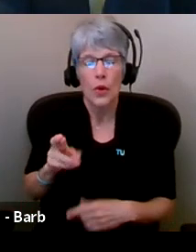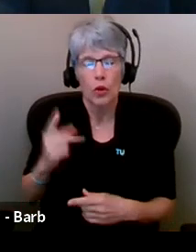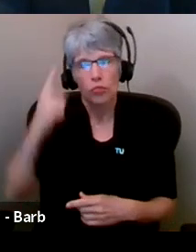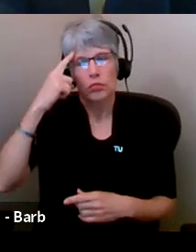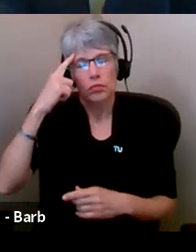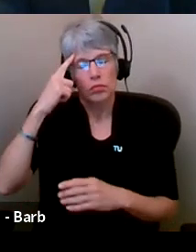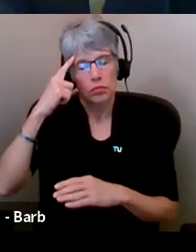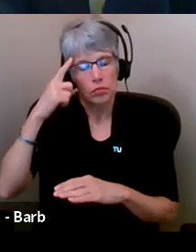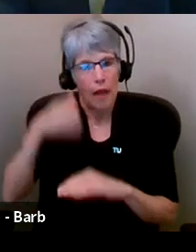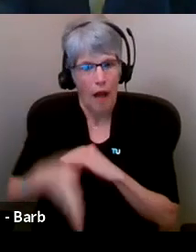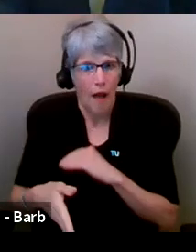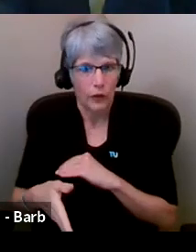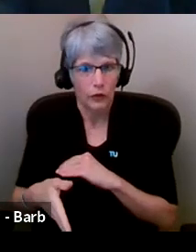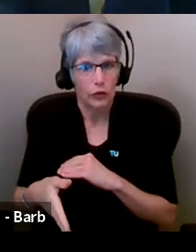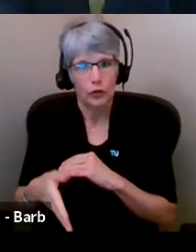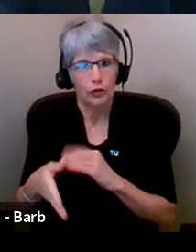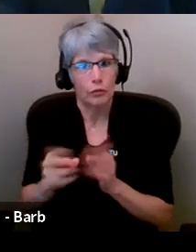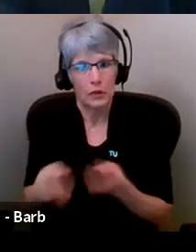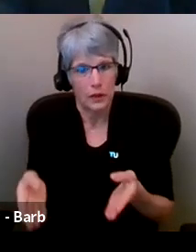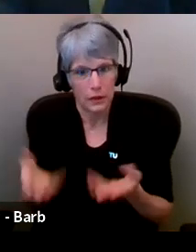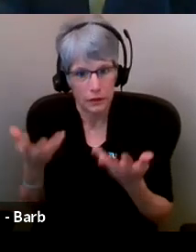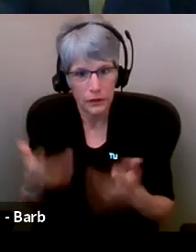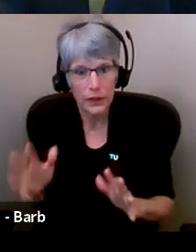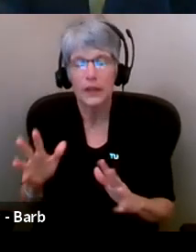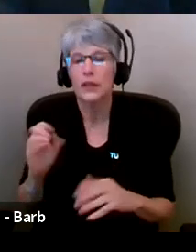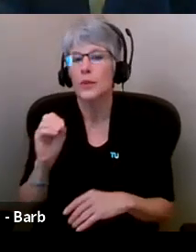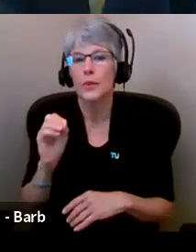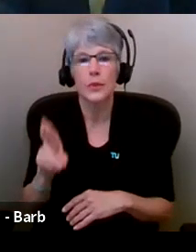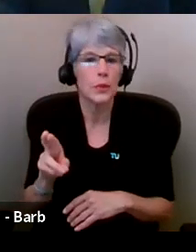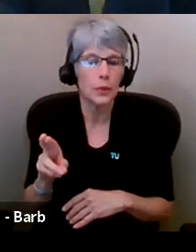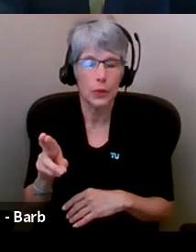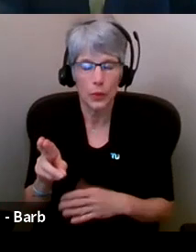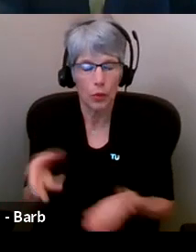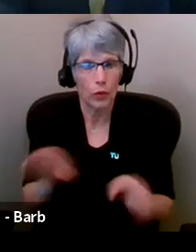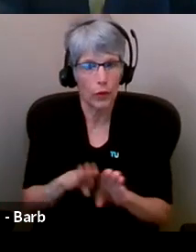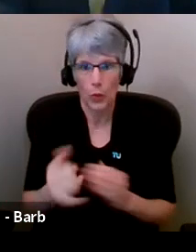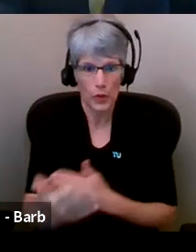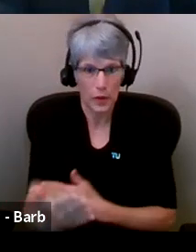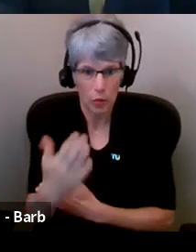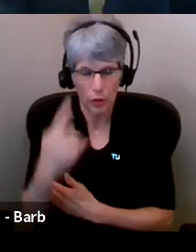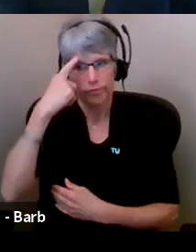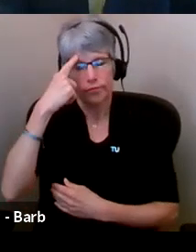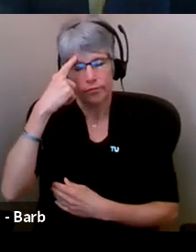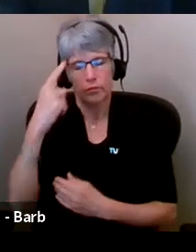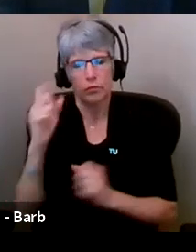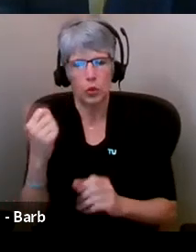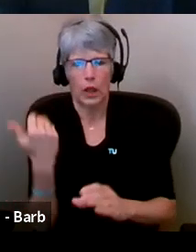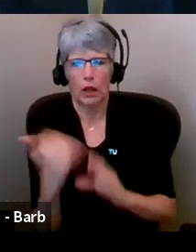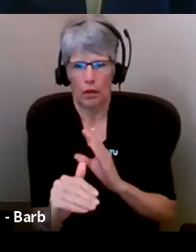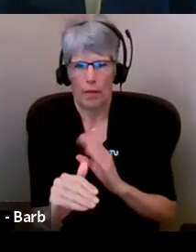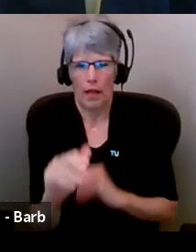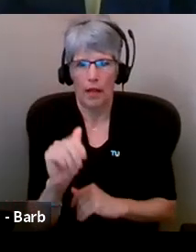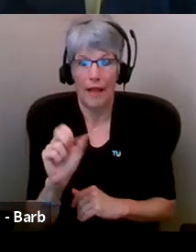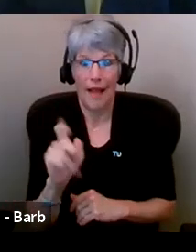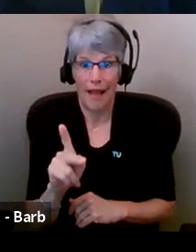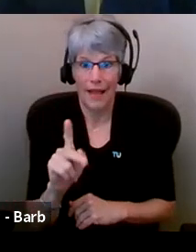event, after the event closes, or after we have wrapped things up this morning, feel free to email